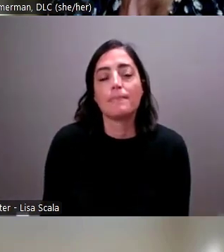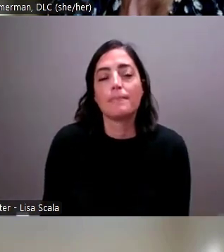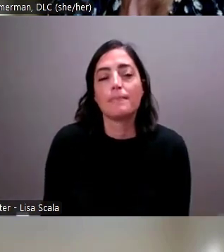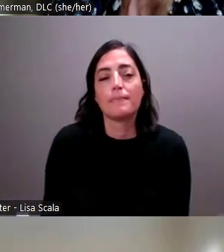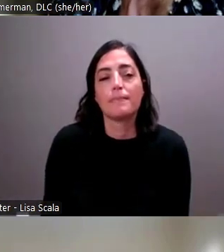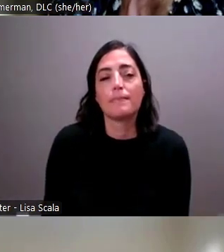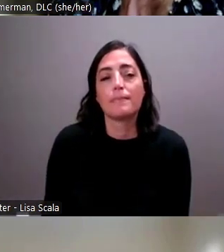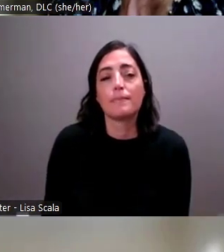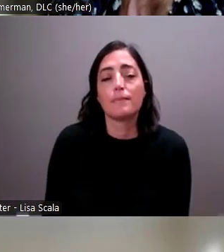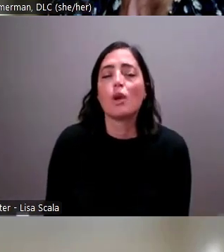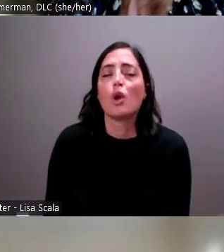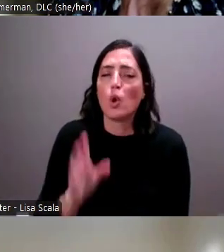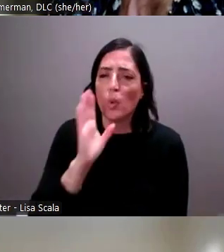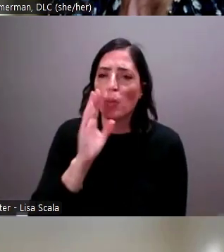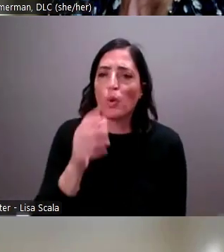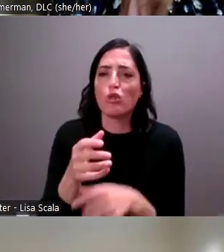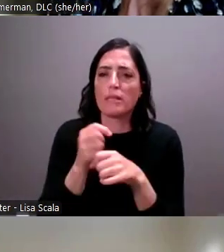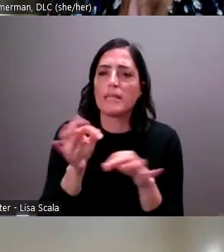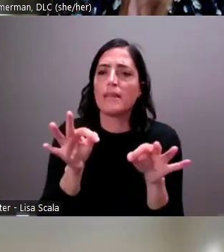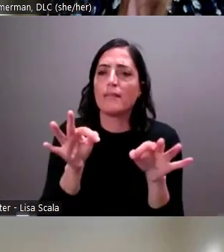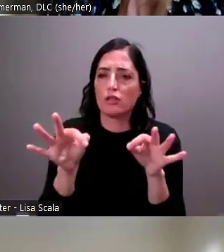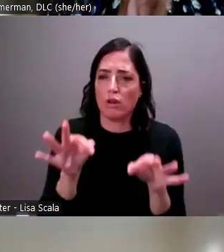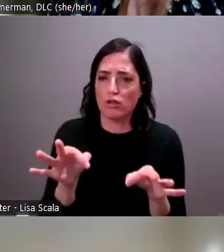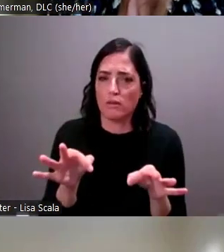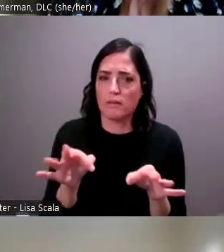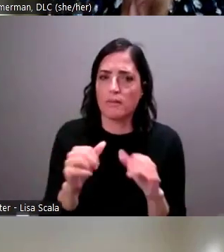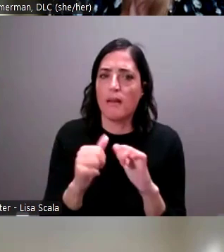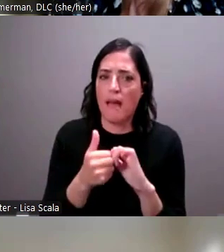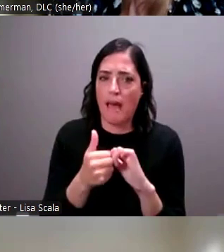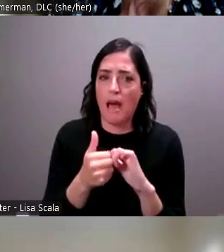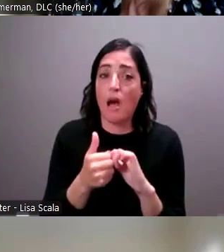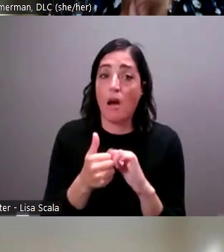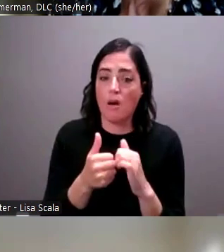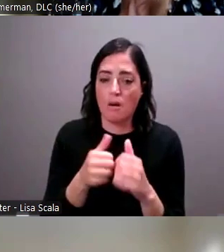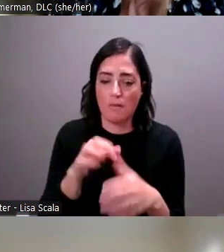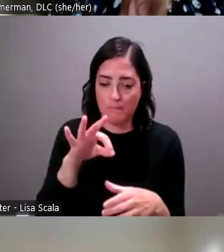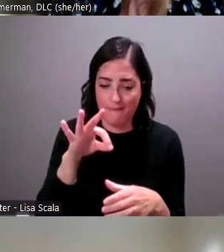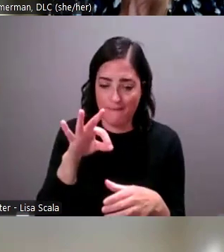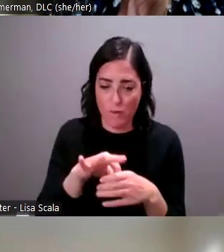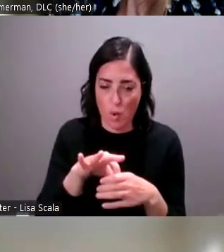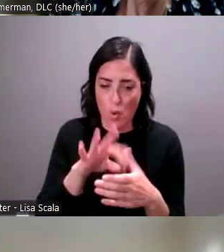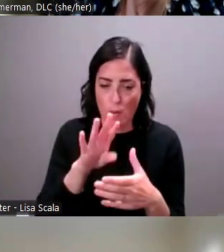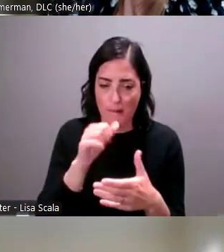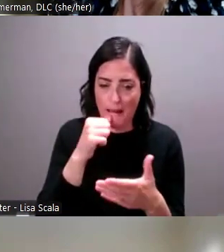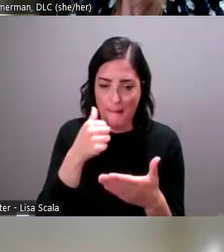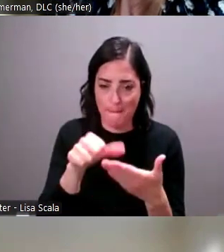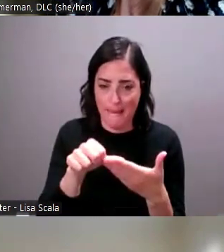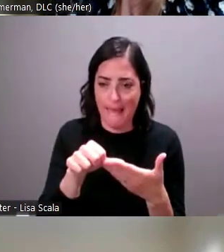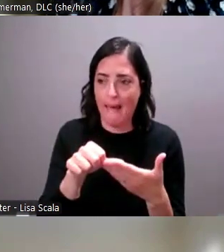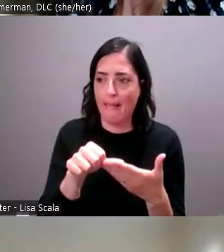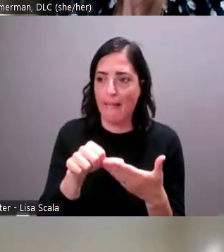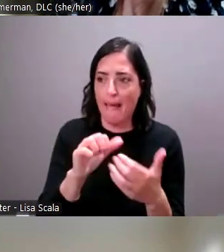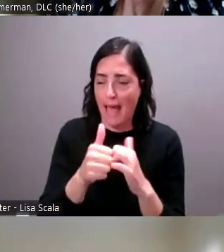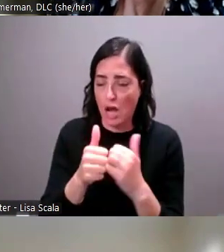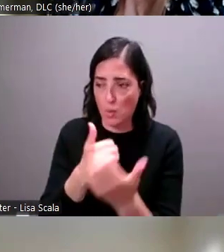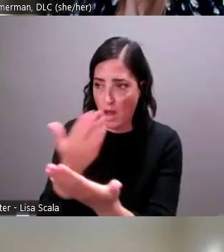You'll receive instructions on how to return your vote by mail and accessible vote by mail